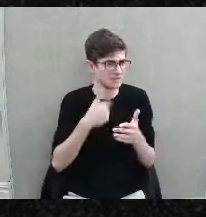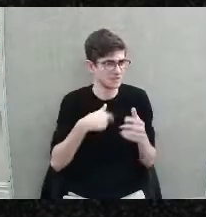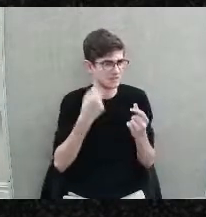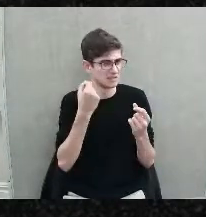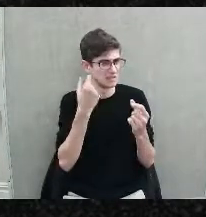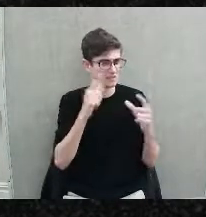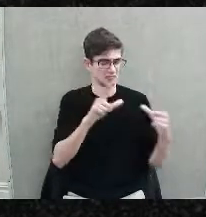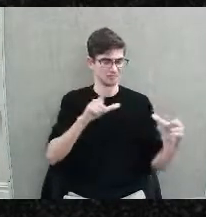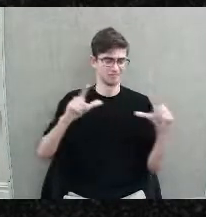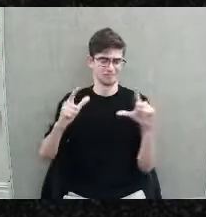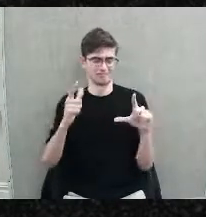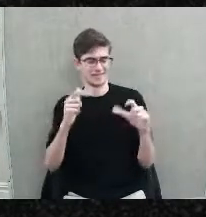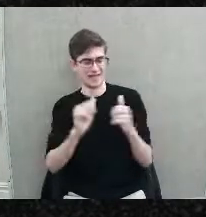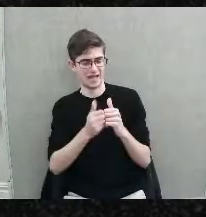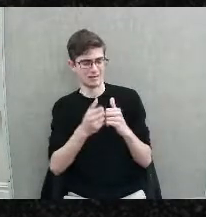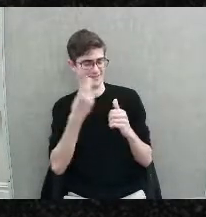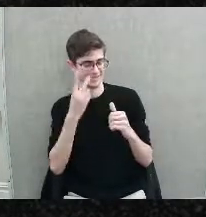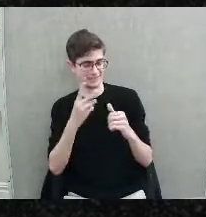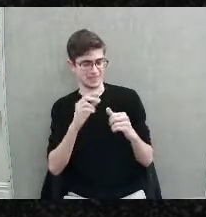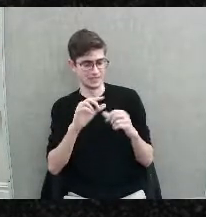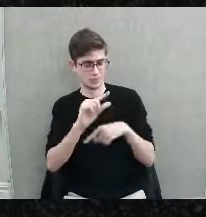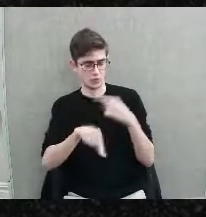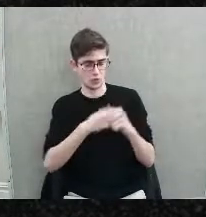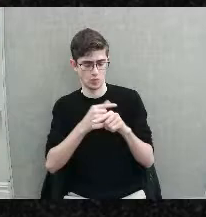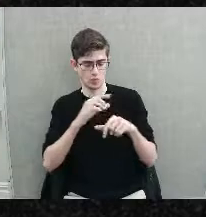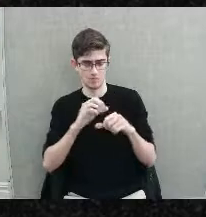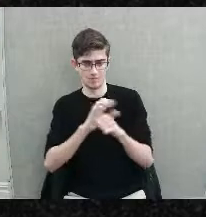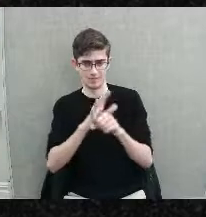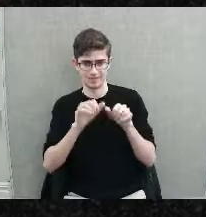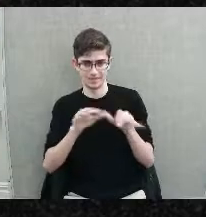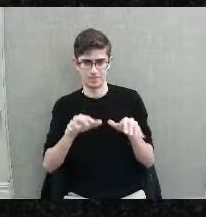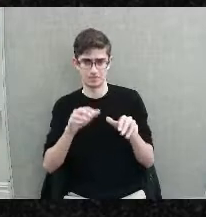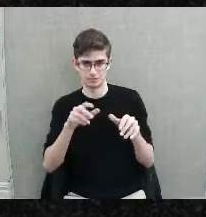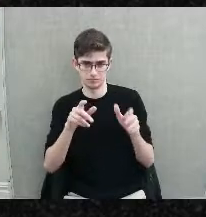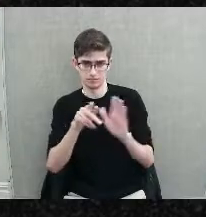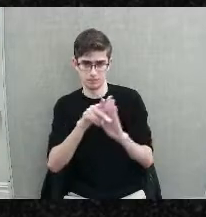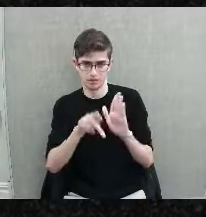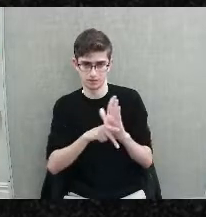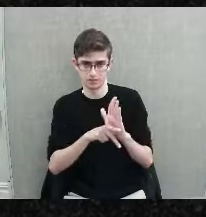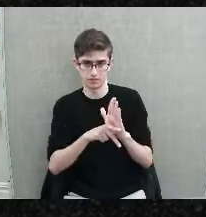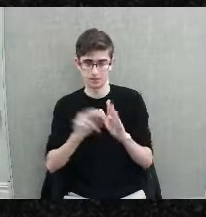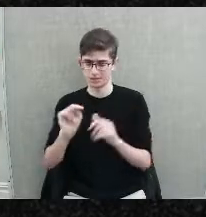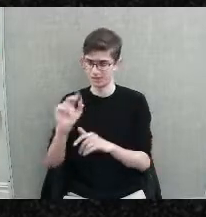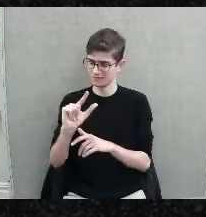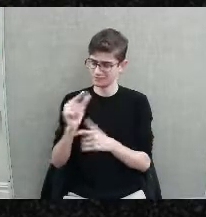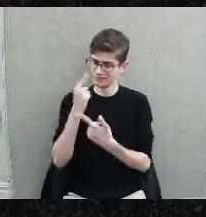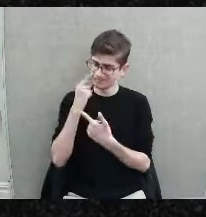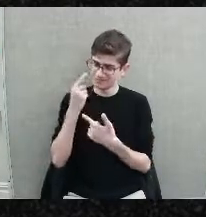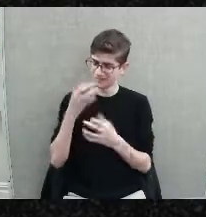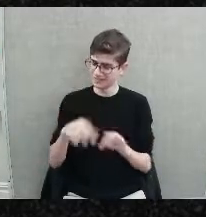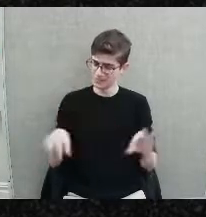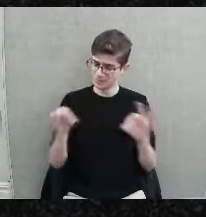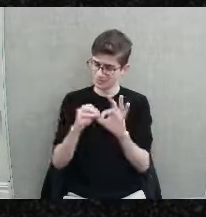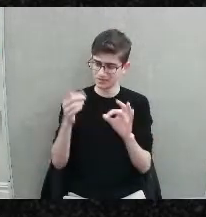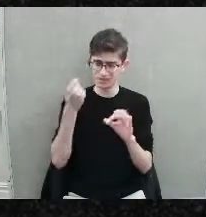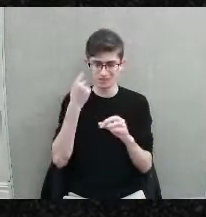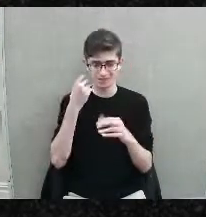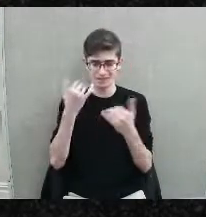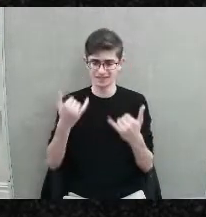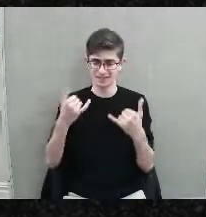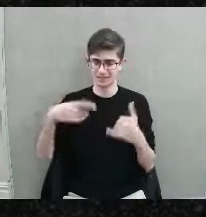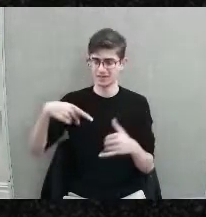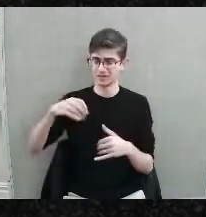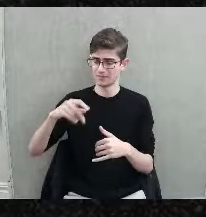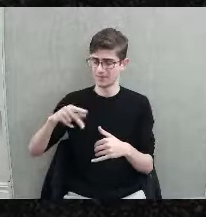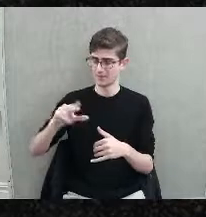global pandemic policy. And neoliberalism, I think is very important to understanding contemporary populist or